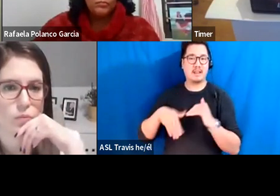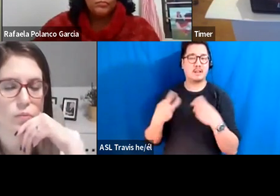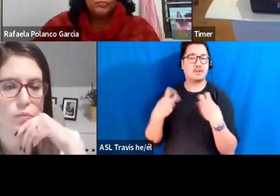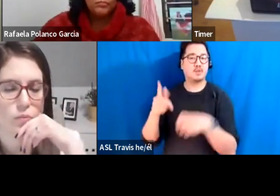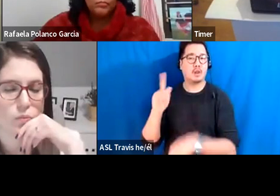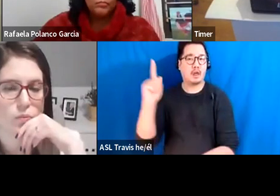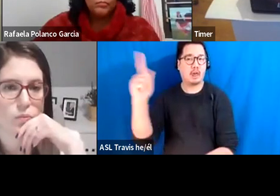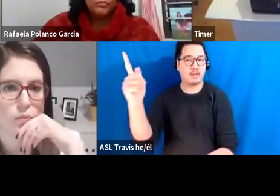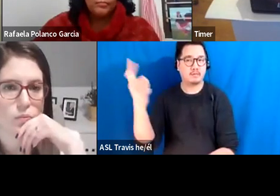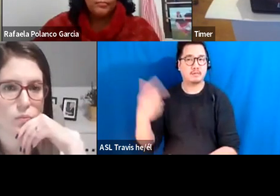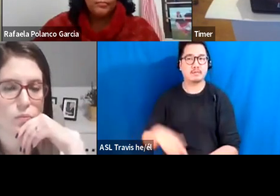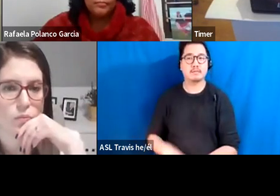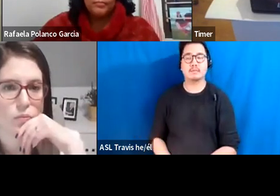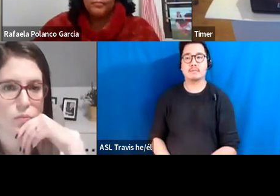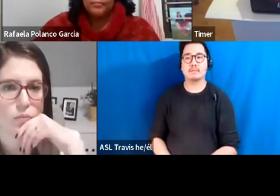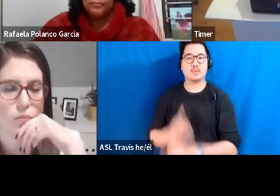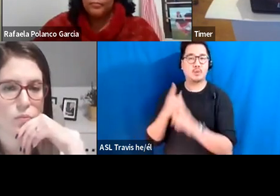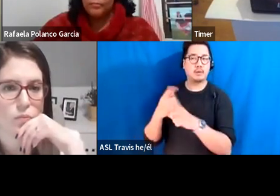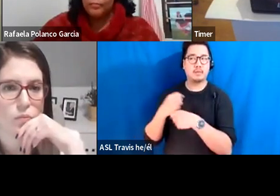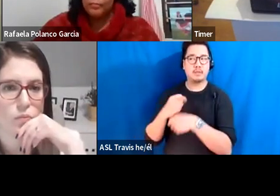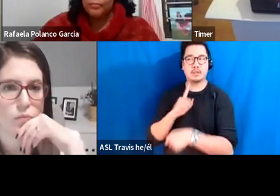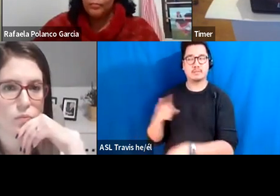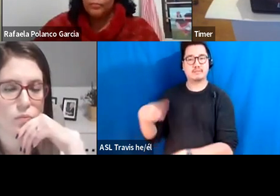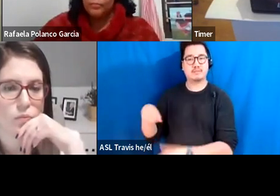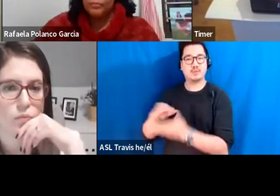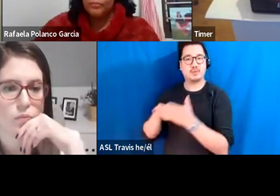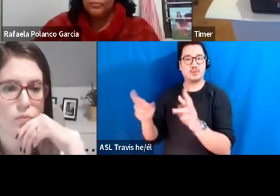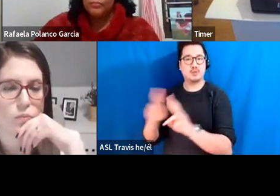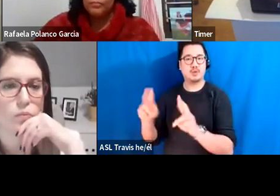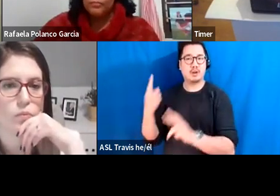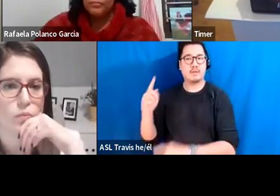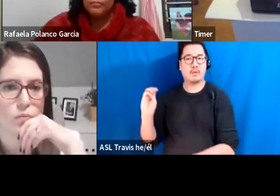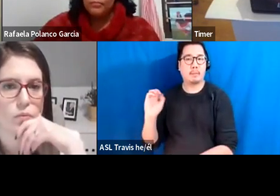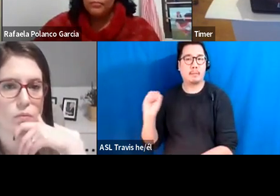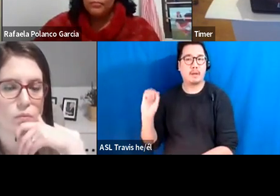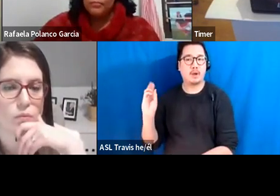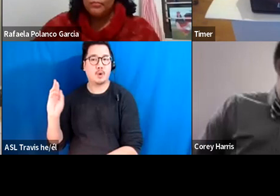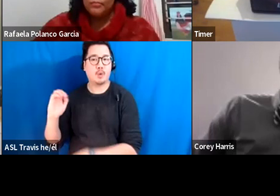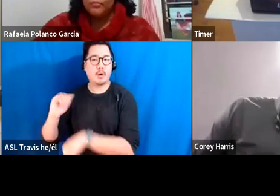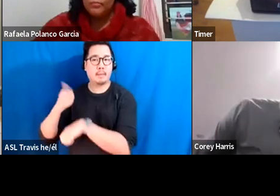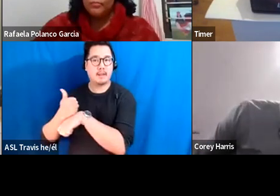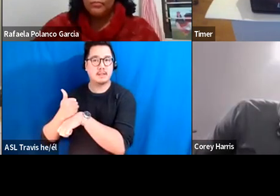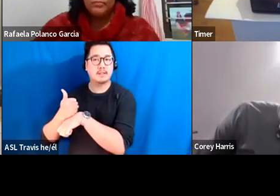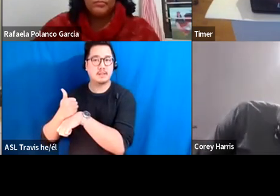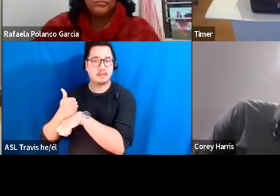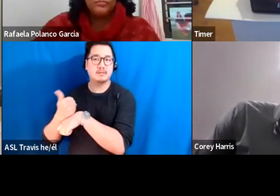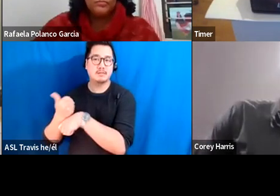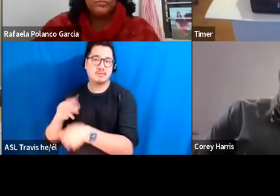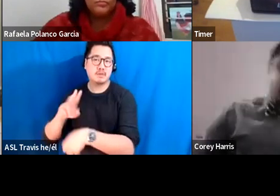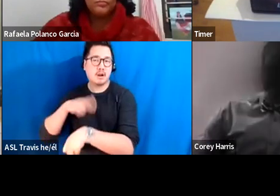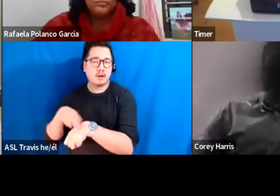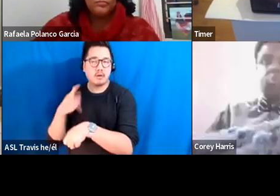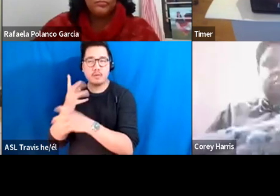later in order to get them ready for the mass core implementation obviously the rigor